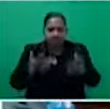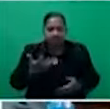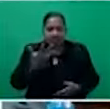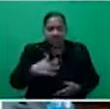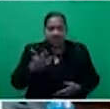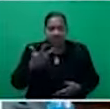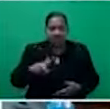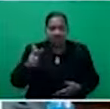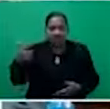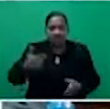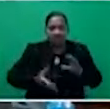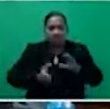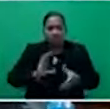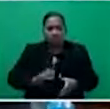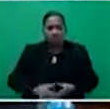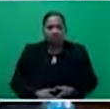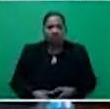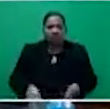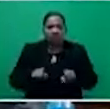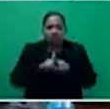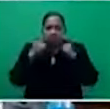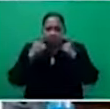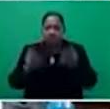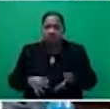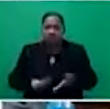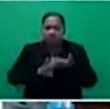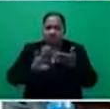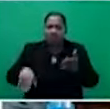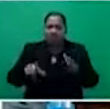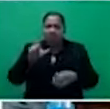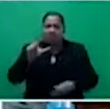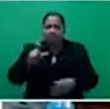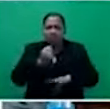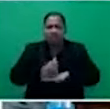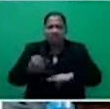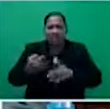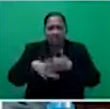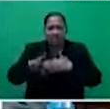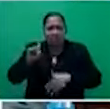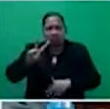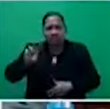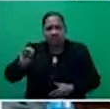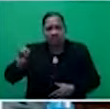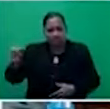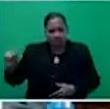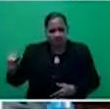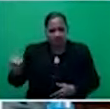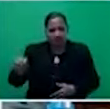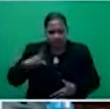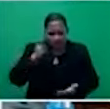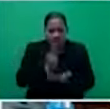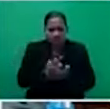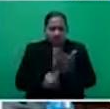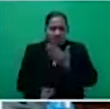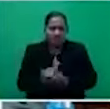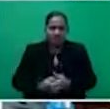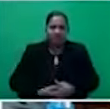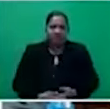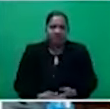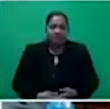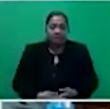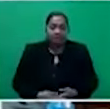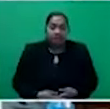It resonates in the justification of removal of the Chaudhry government in 2000. That is a fact, Mr. Speaker, sir. So if